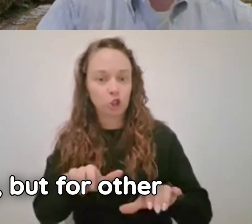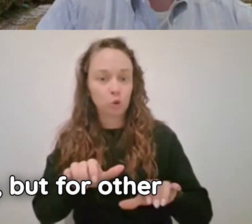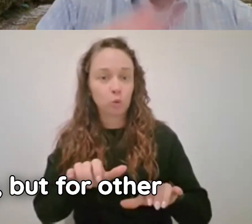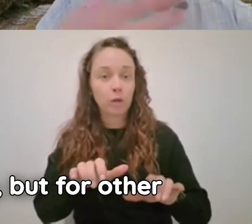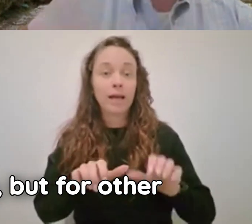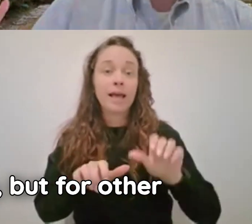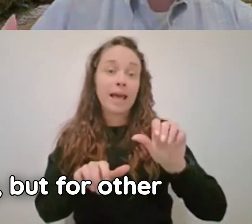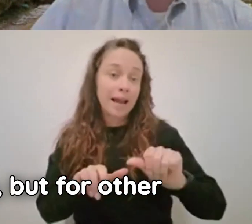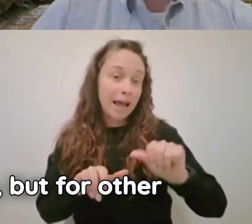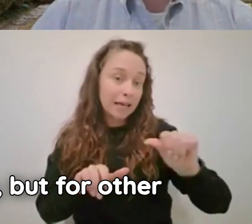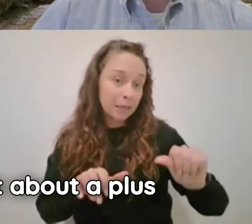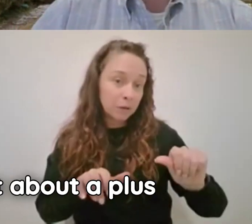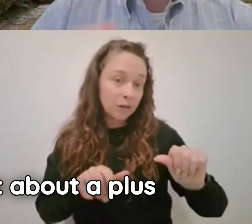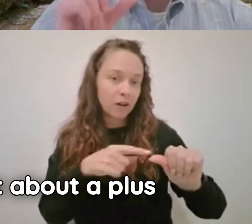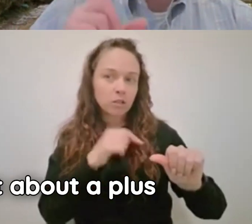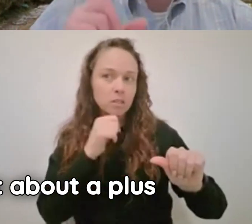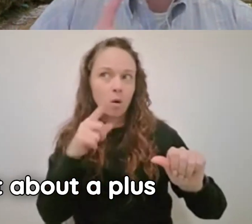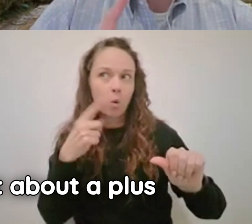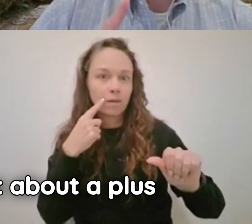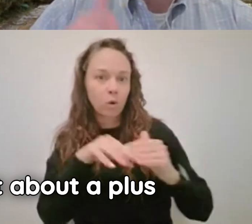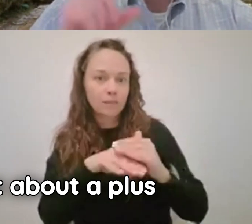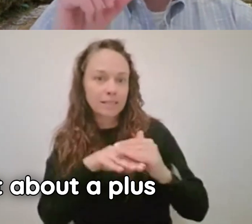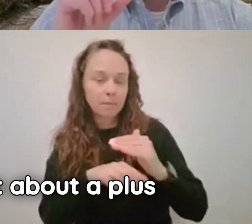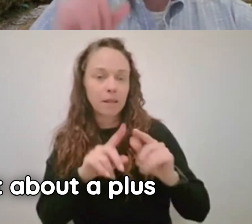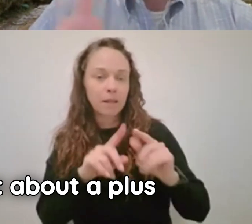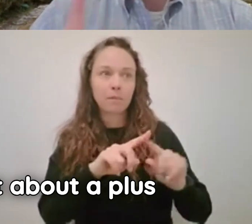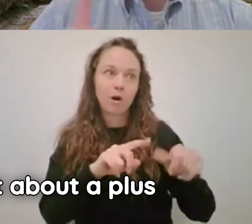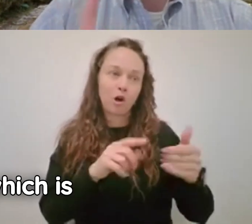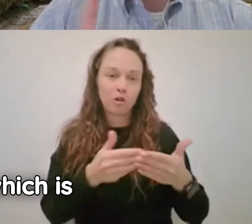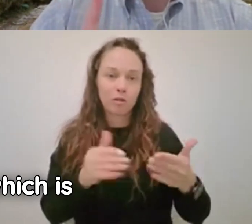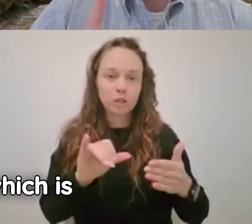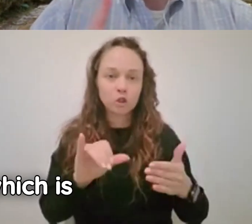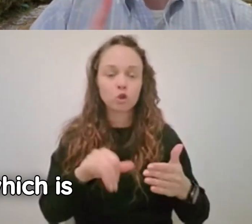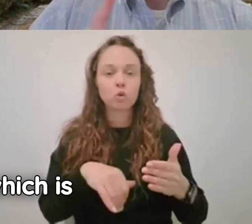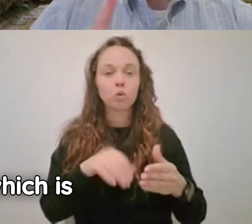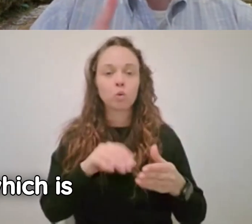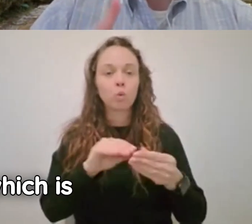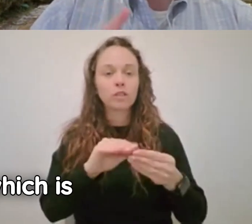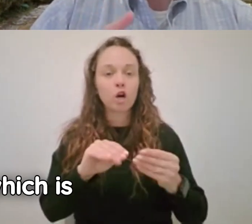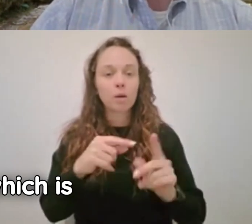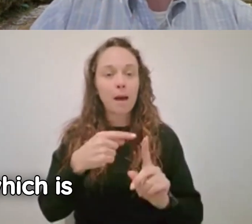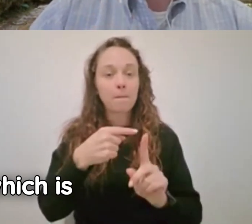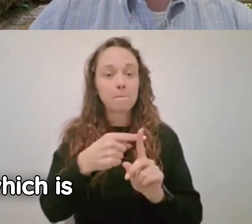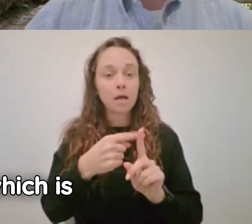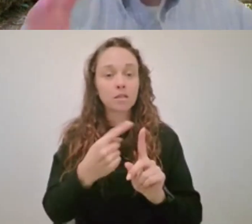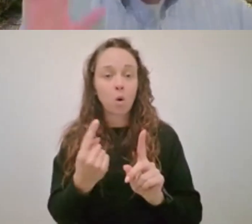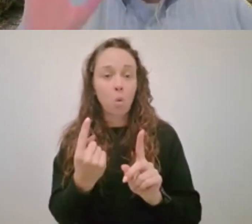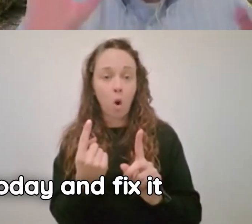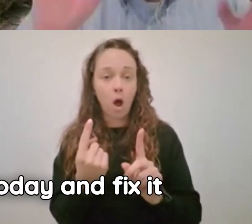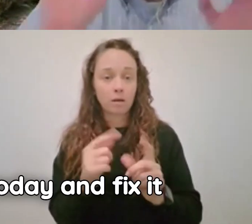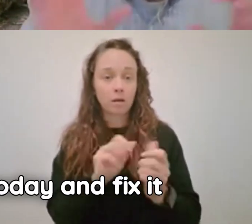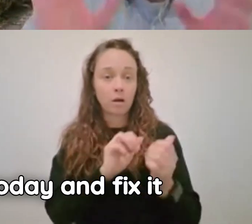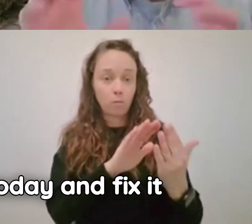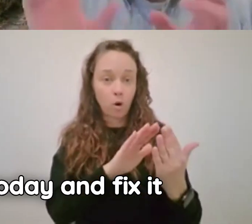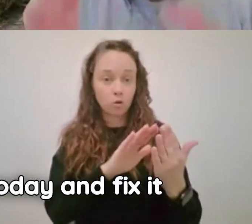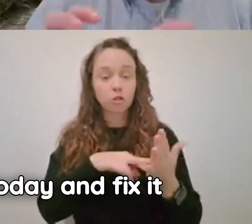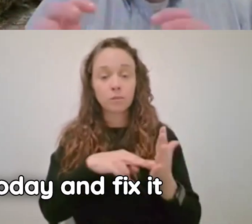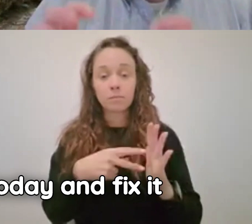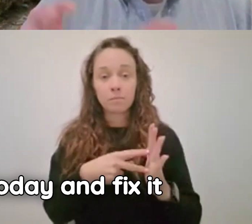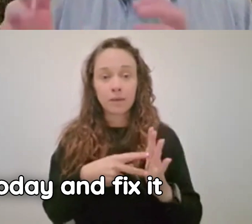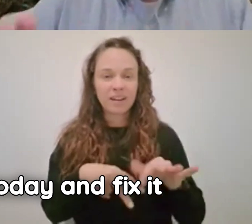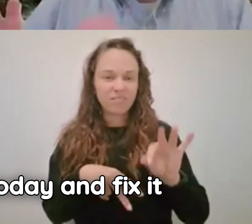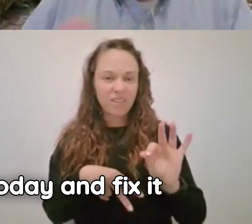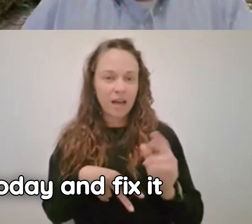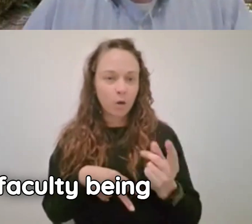not just for accessibility, but for other things too. We talk a lot about a plus one approach, which is find one little